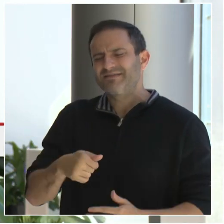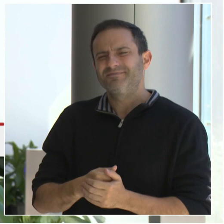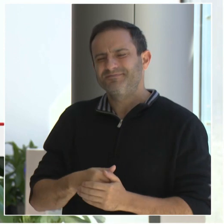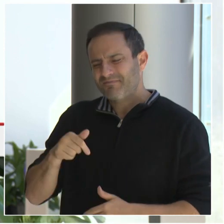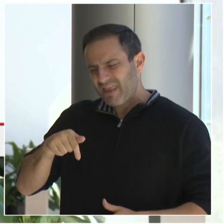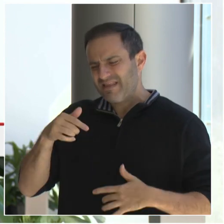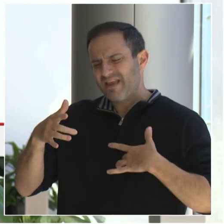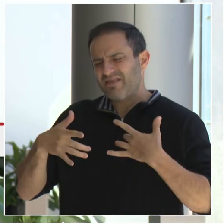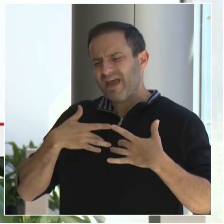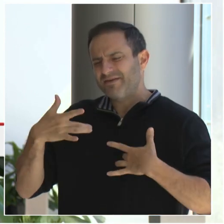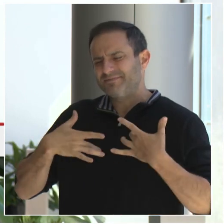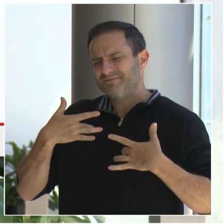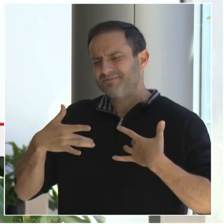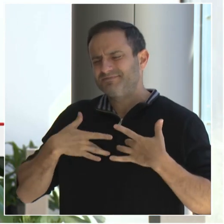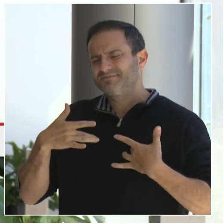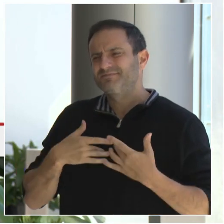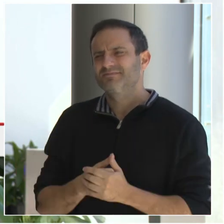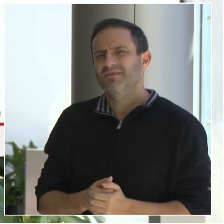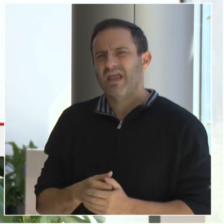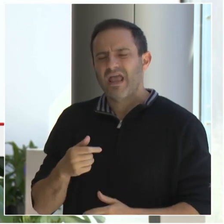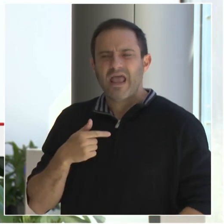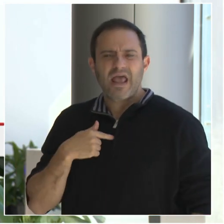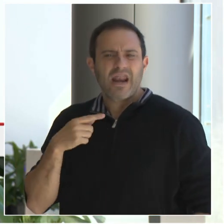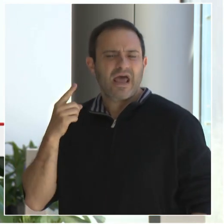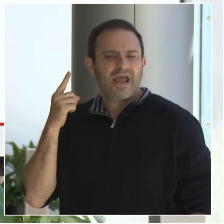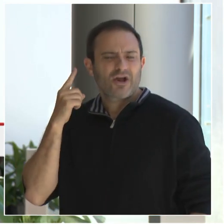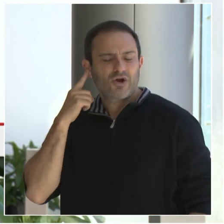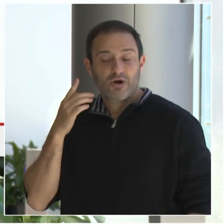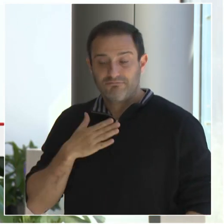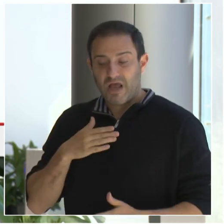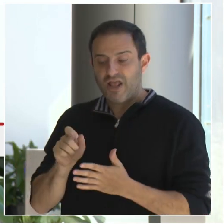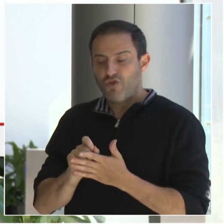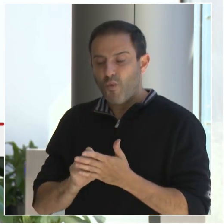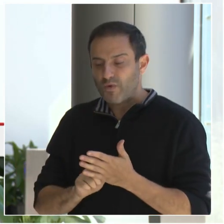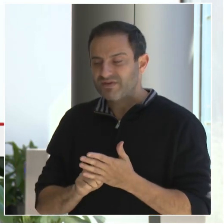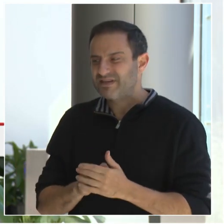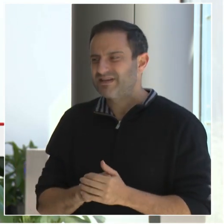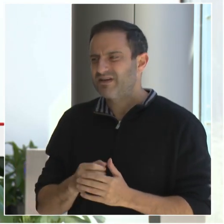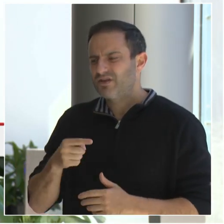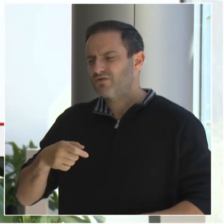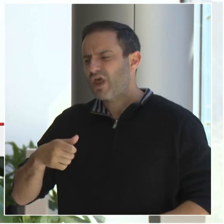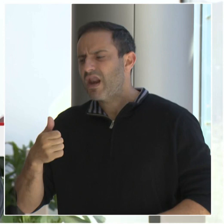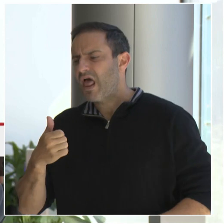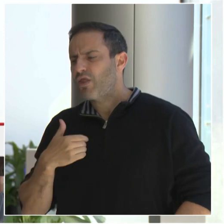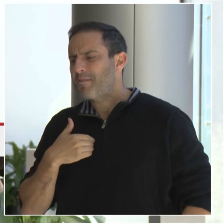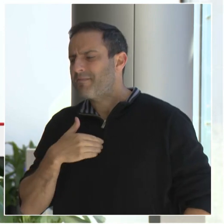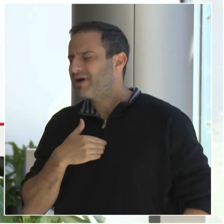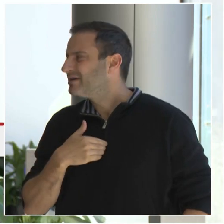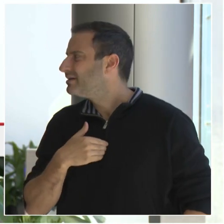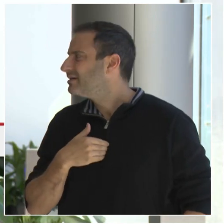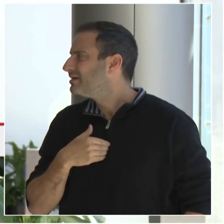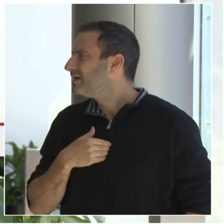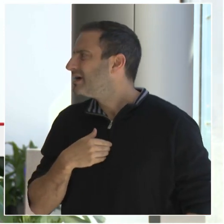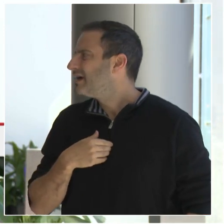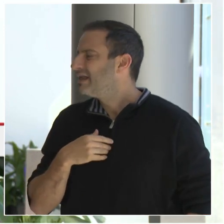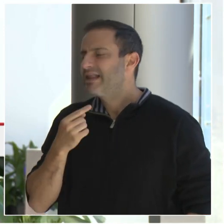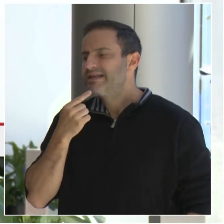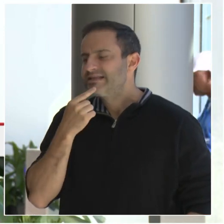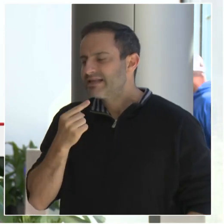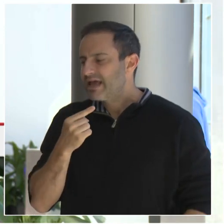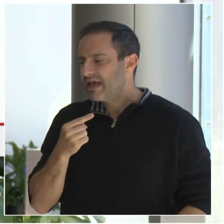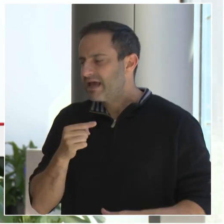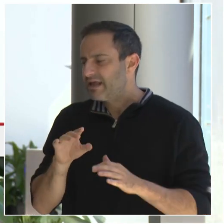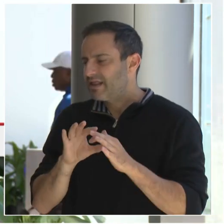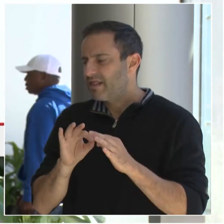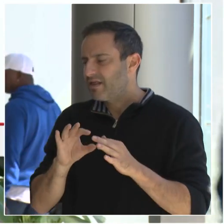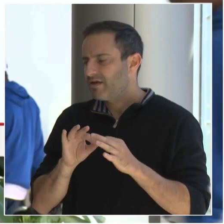exciting. And I have heard, and it's in my notes as well, fresh start. There's somebody else I remember who coined that term as well, but I think